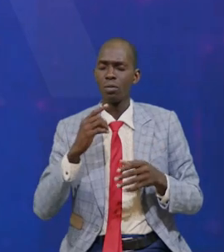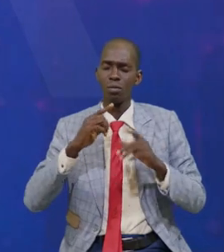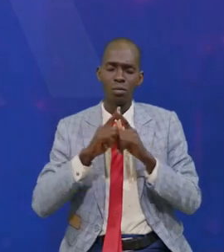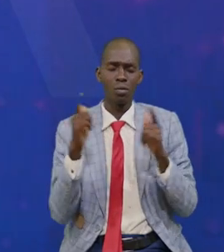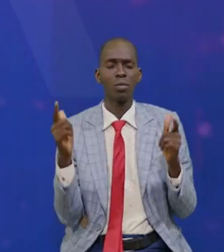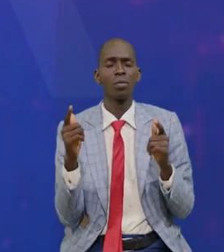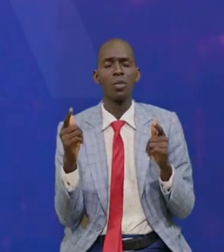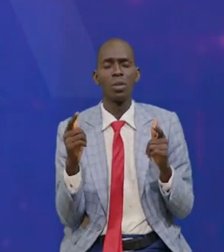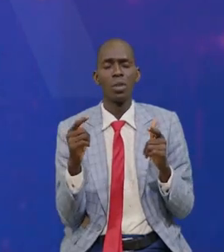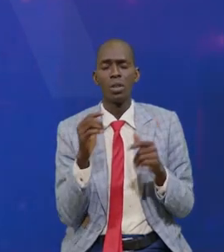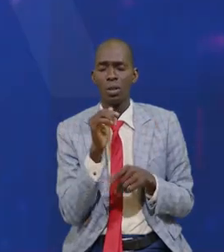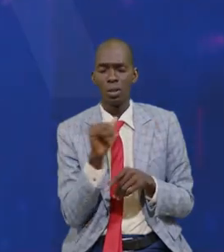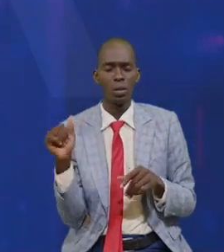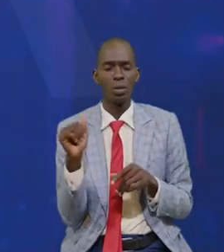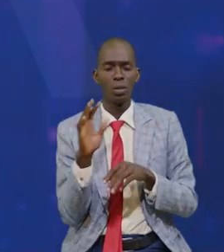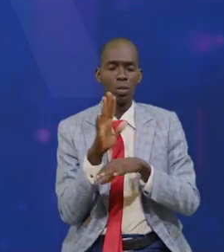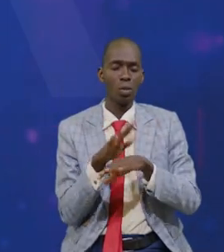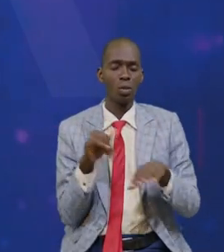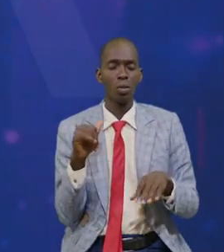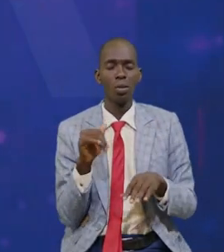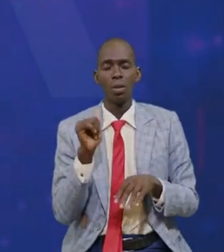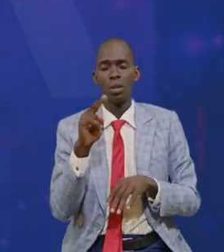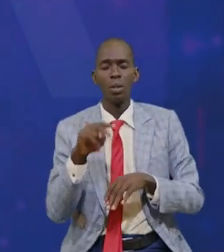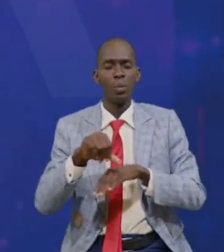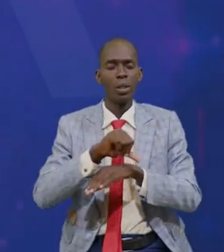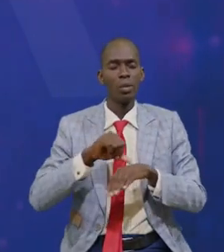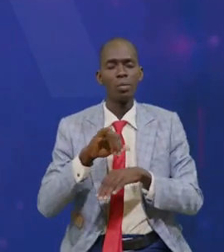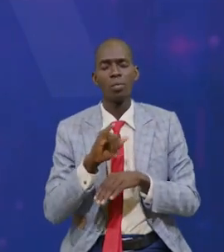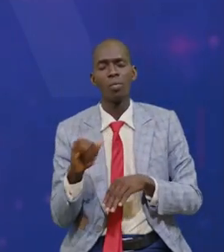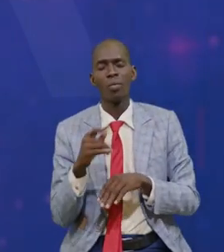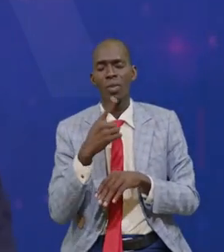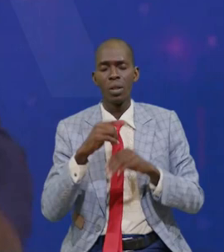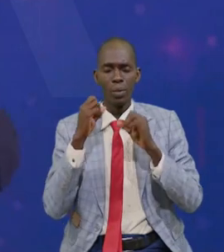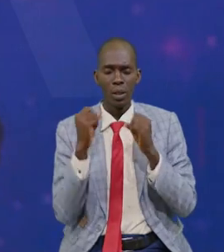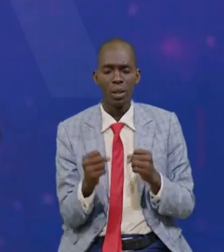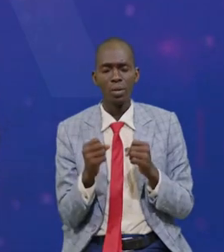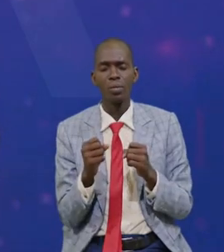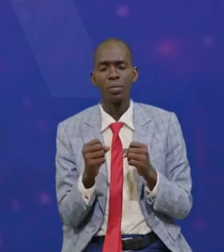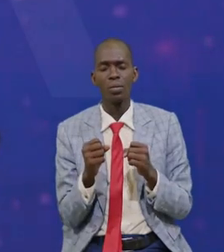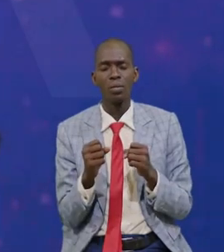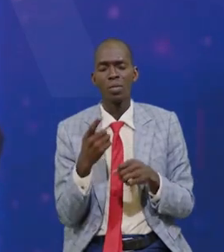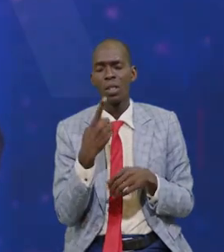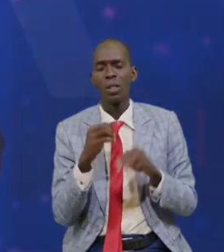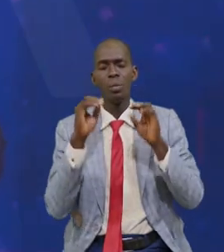A call. An anointing. The power. The